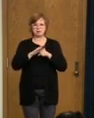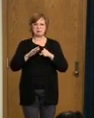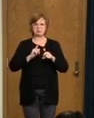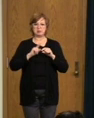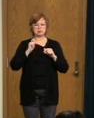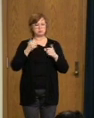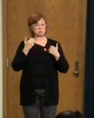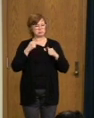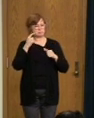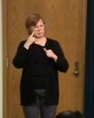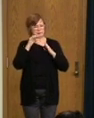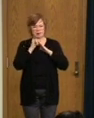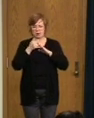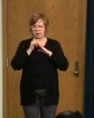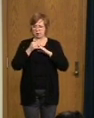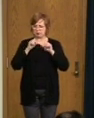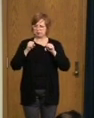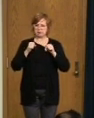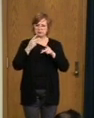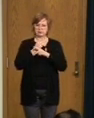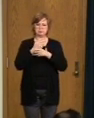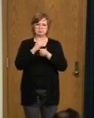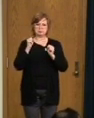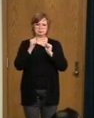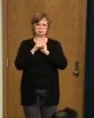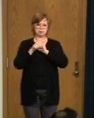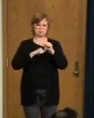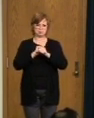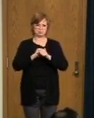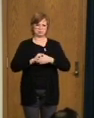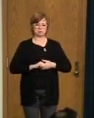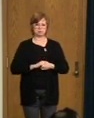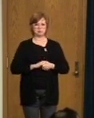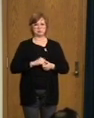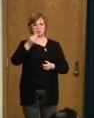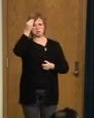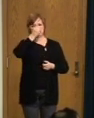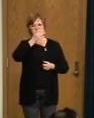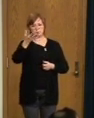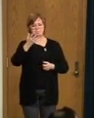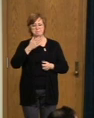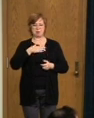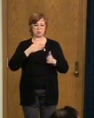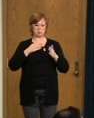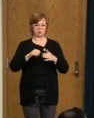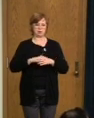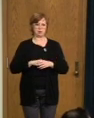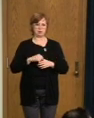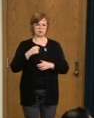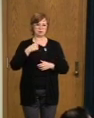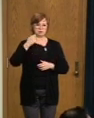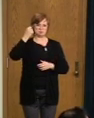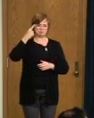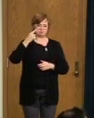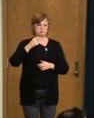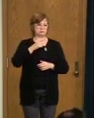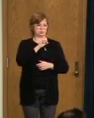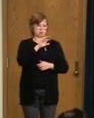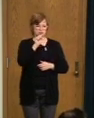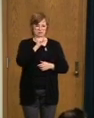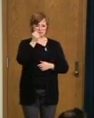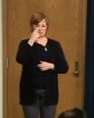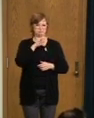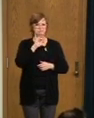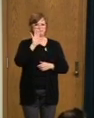spend some time safely with your family members, and I just share that as one example. But it isn't lost on me. I know it isn't lost on